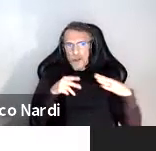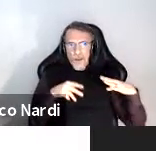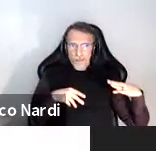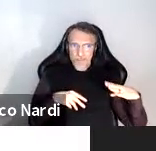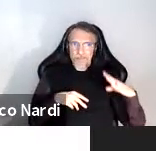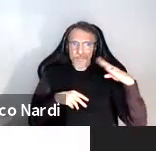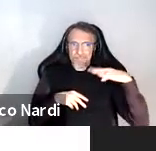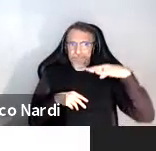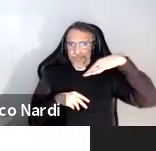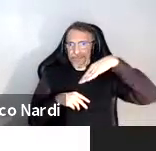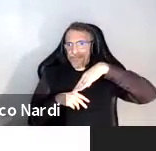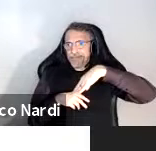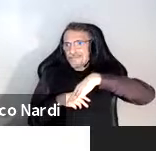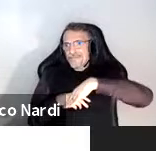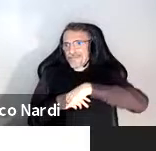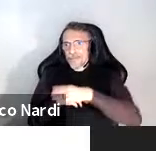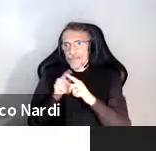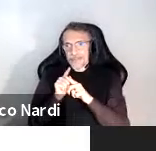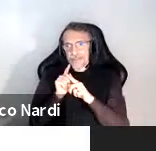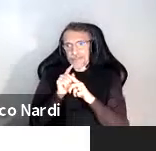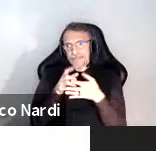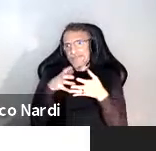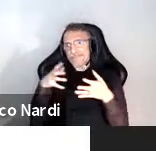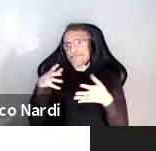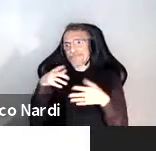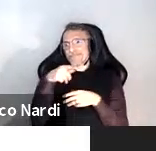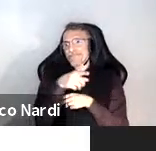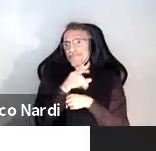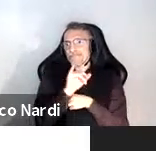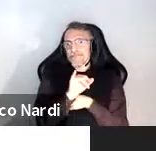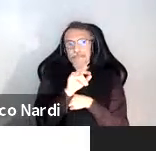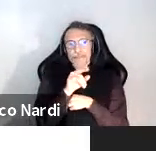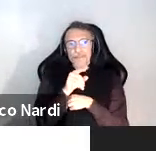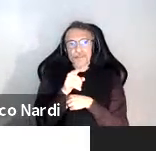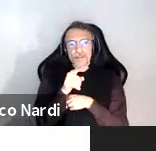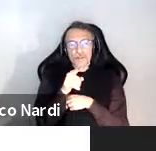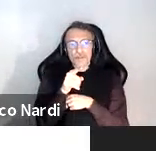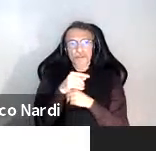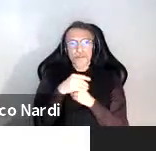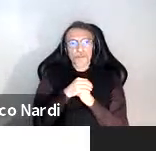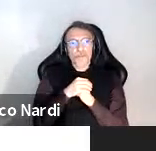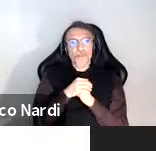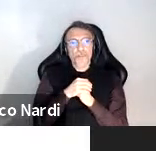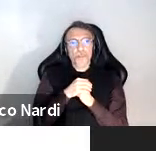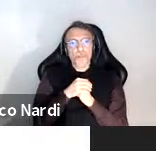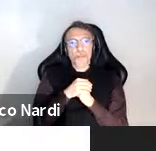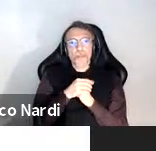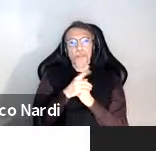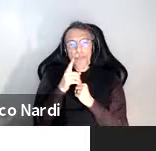the sub-Saharan Africa. If you look at the one by the chart two, which is the one to